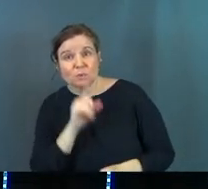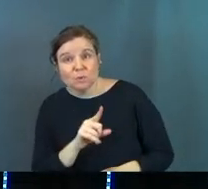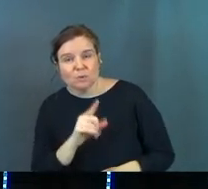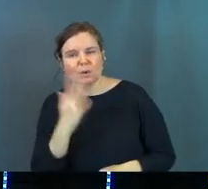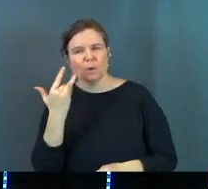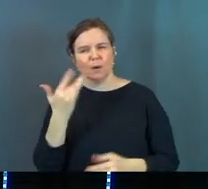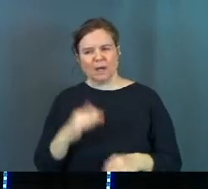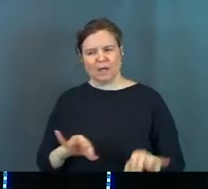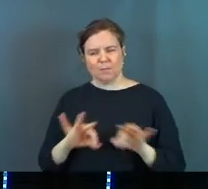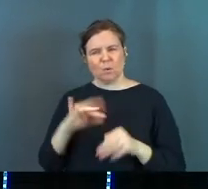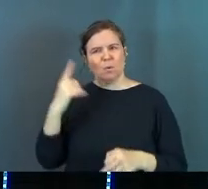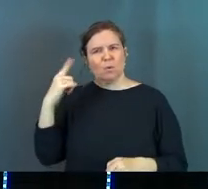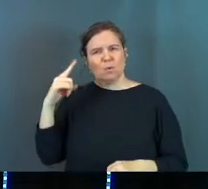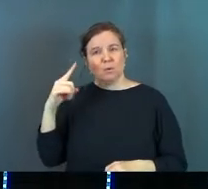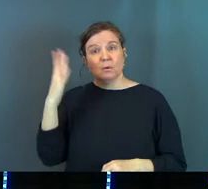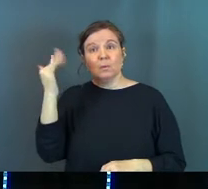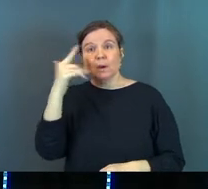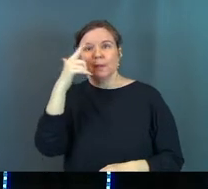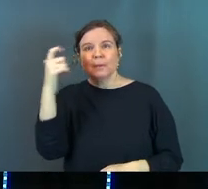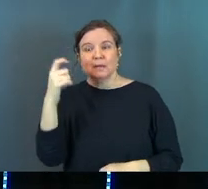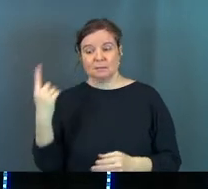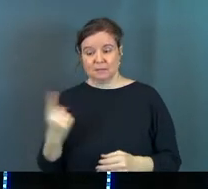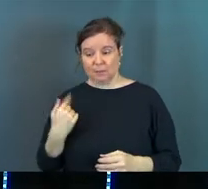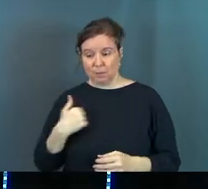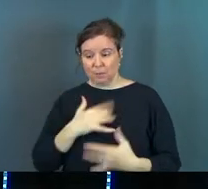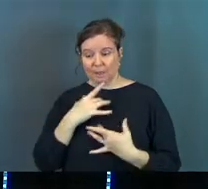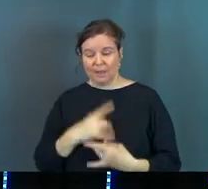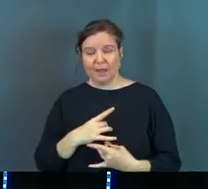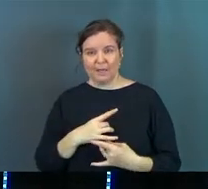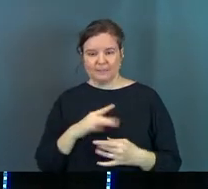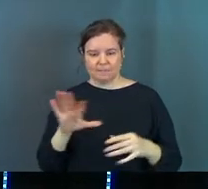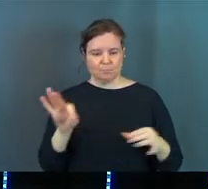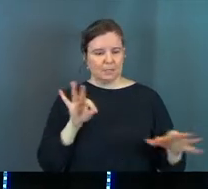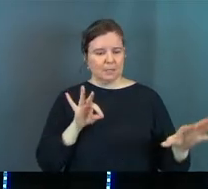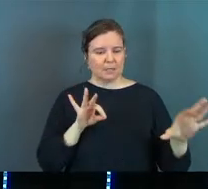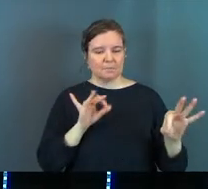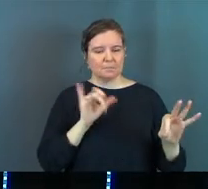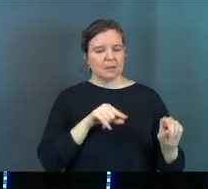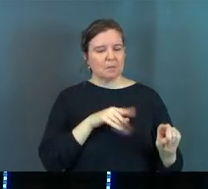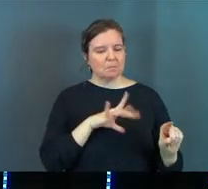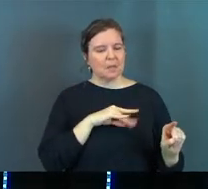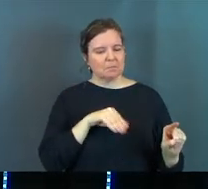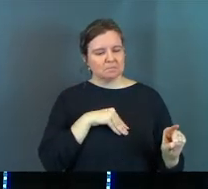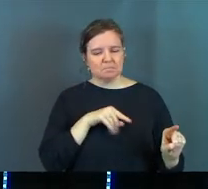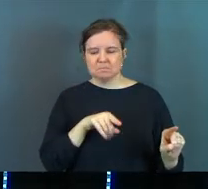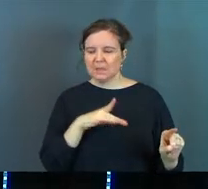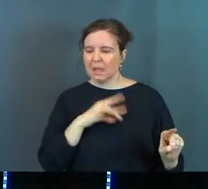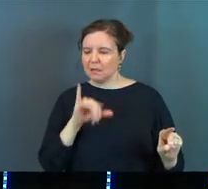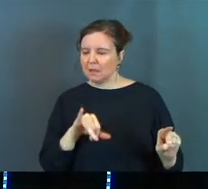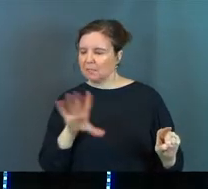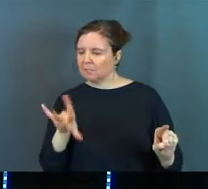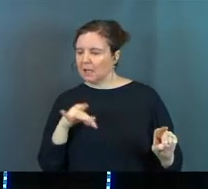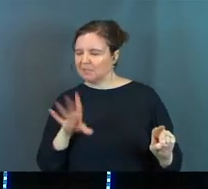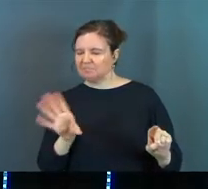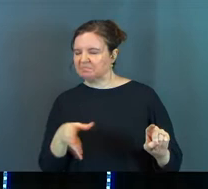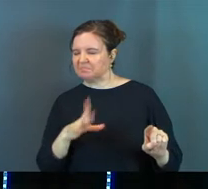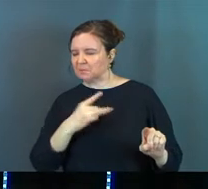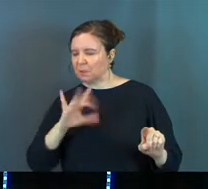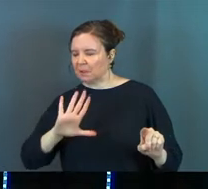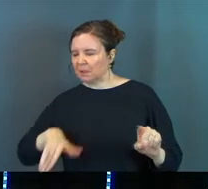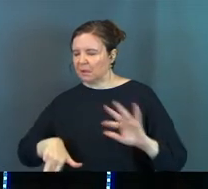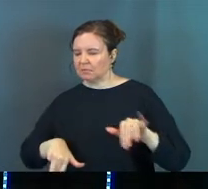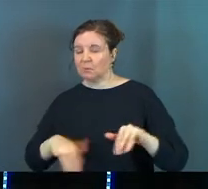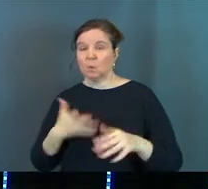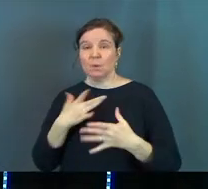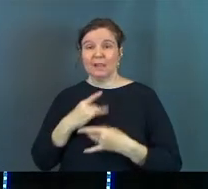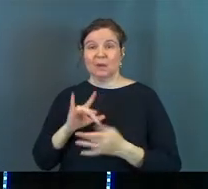matter? It matters because sometimes we like to pick and choose out of the scripture. We're like, we really like what Jesus had to say. He was a wonderful